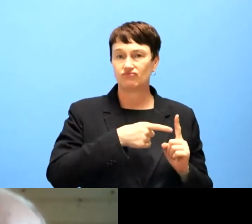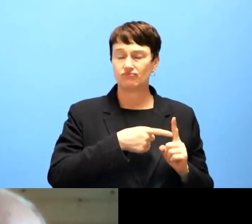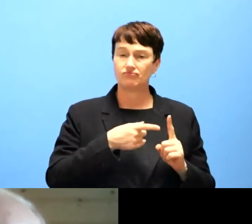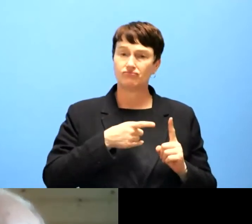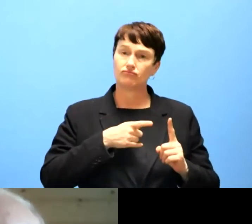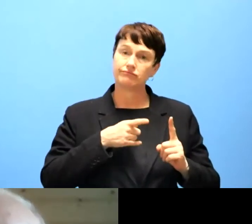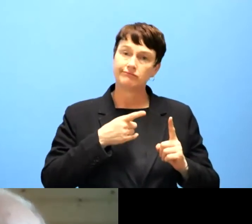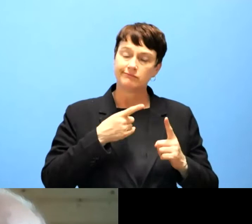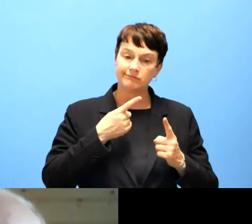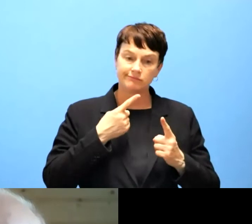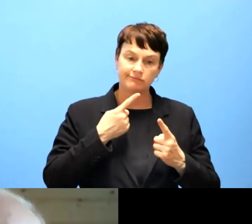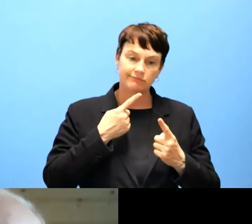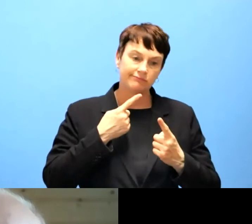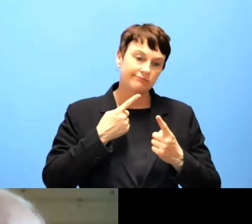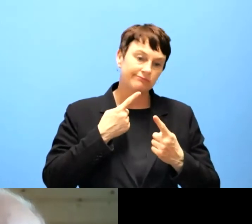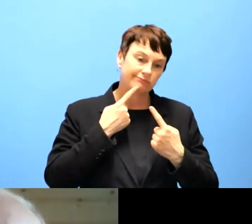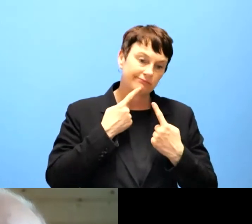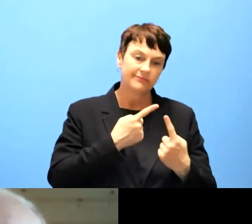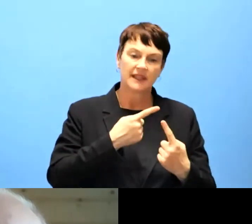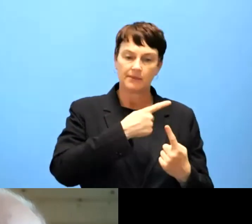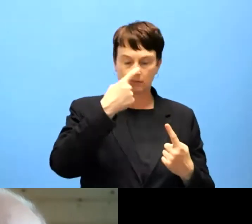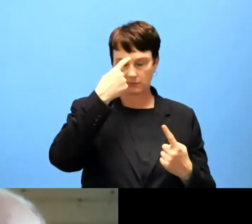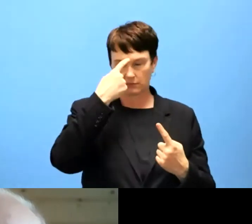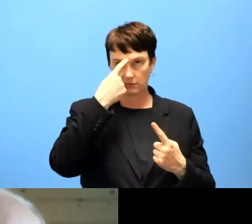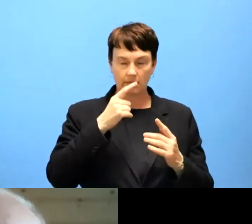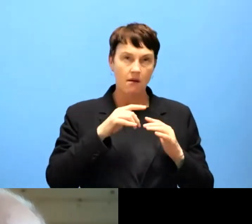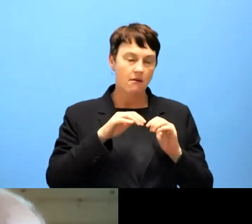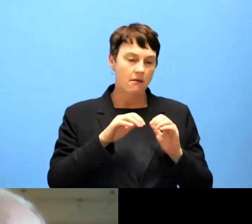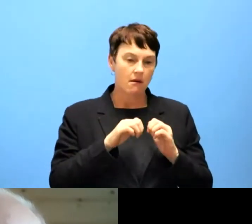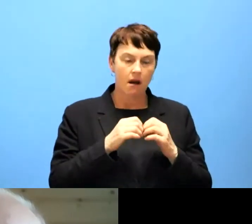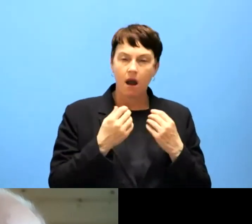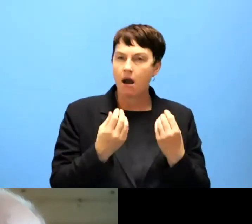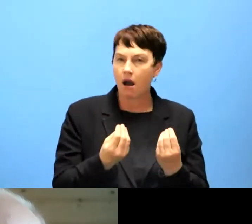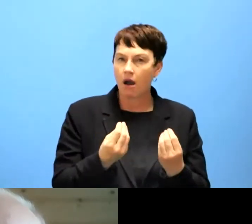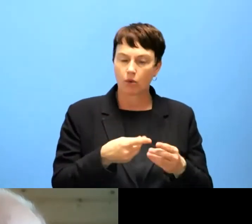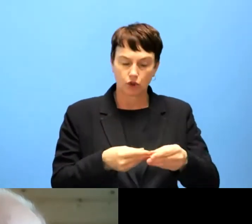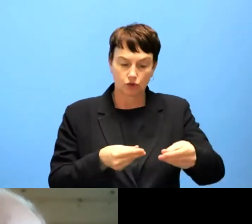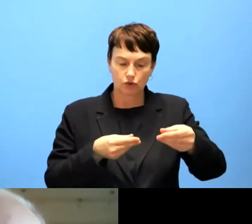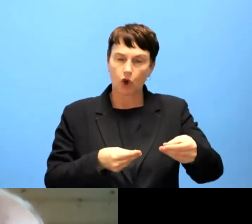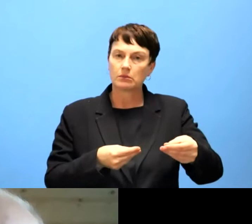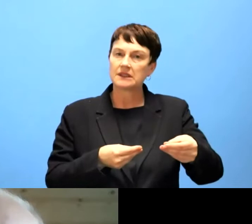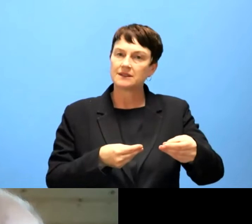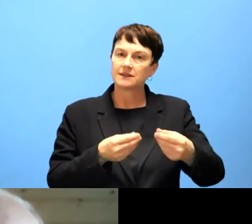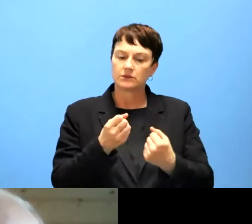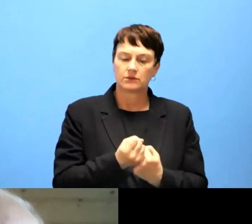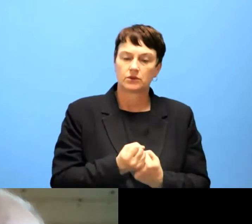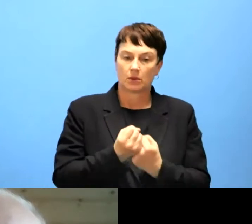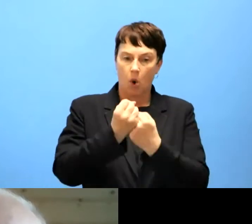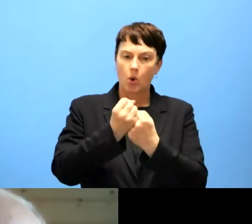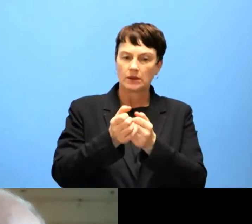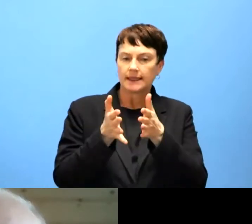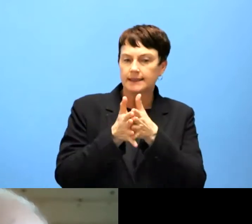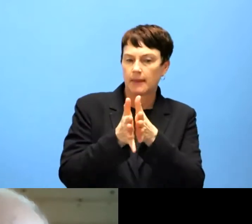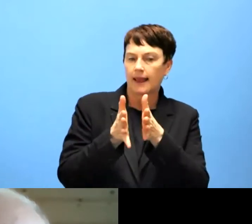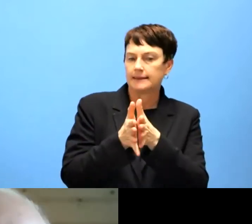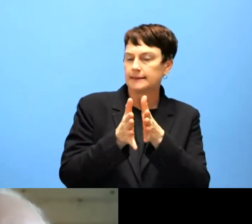for how to better support the implementation of accessibility requirements, do you think that such a document that is kind of